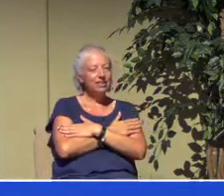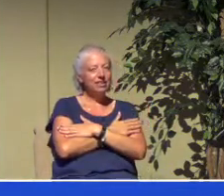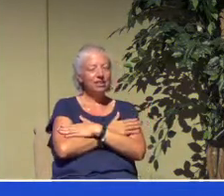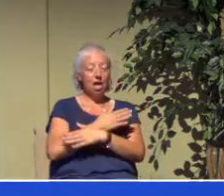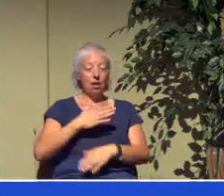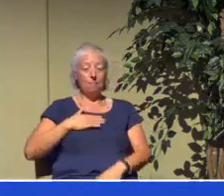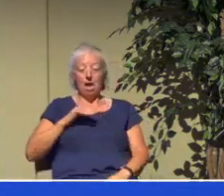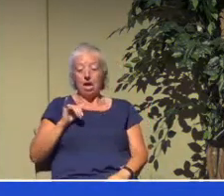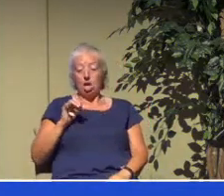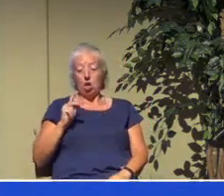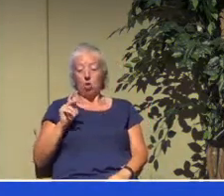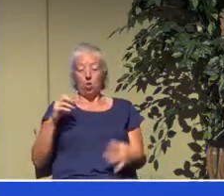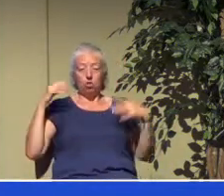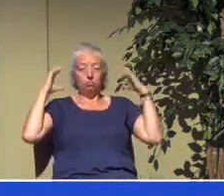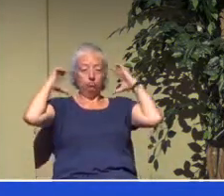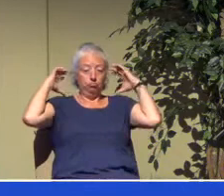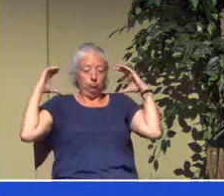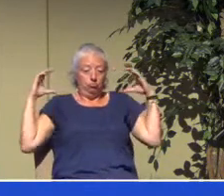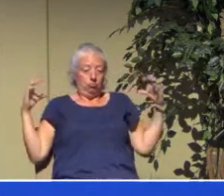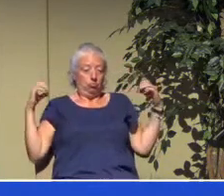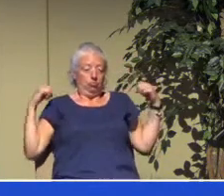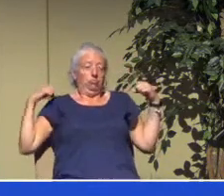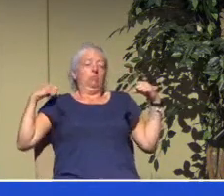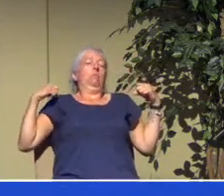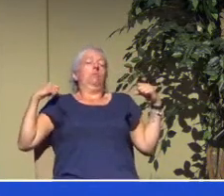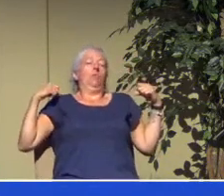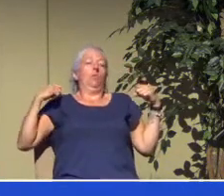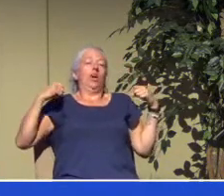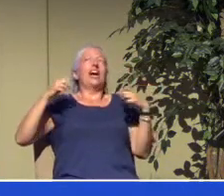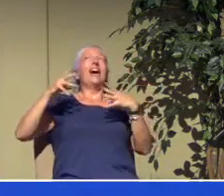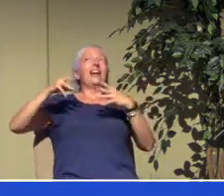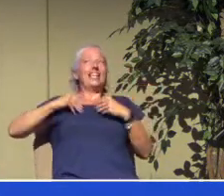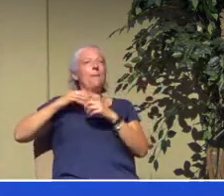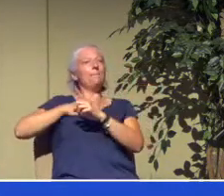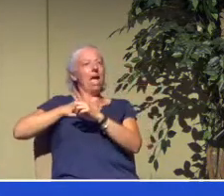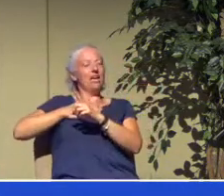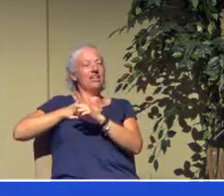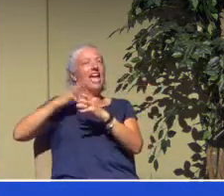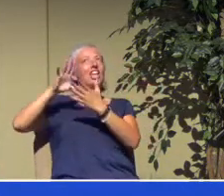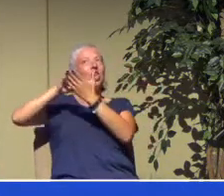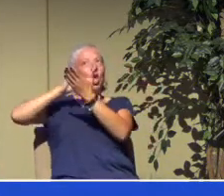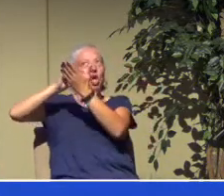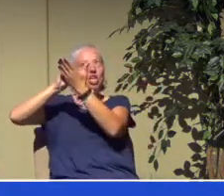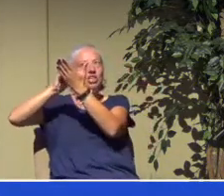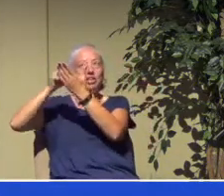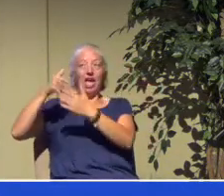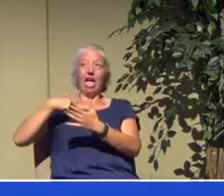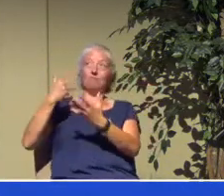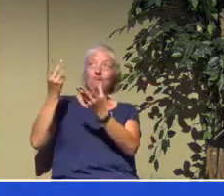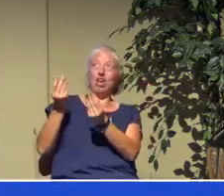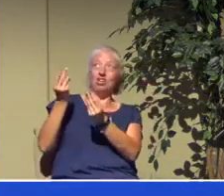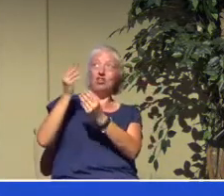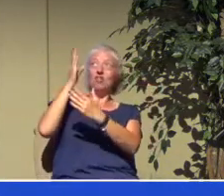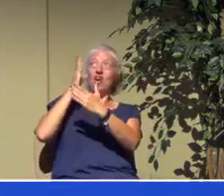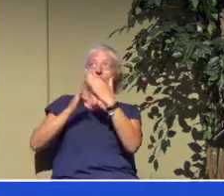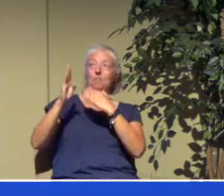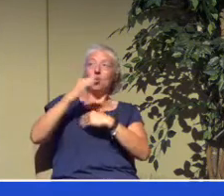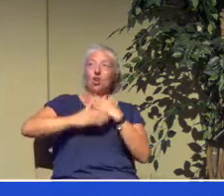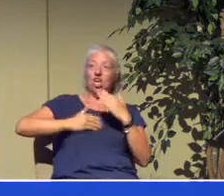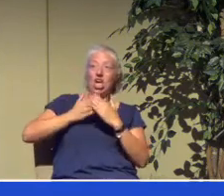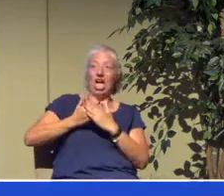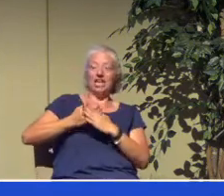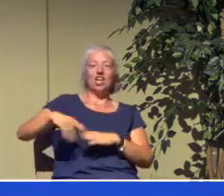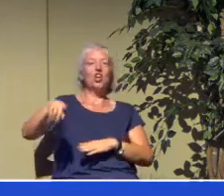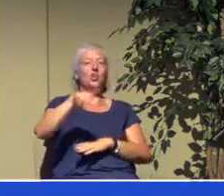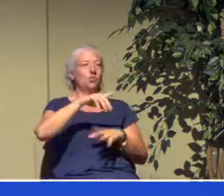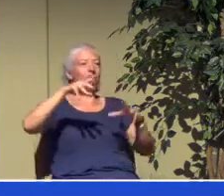Take my yoke upon you and learn from me, for I am gentle and humble in heart, and you will find rest for